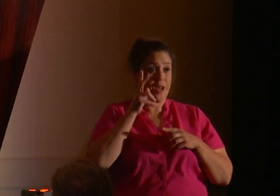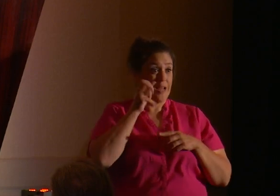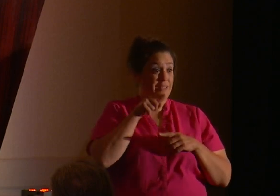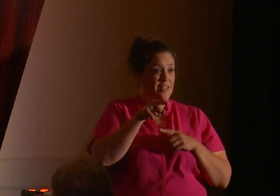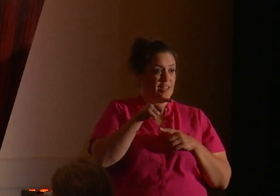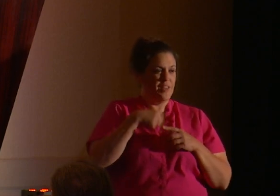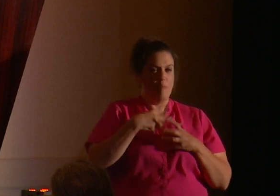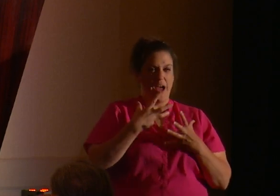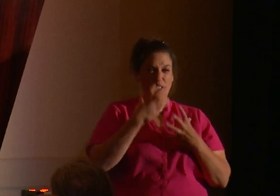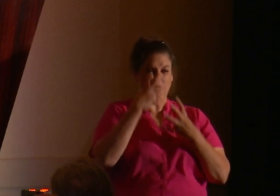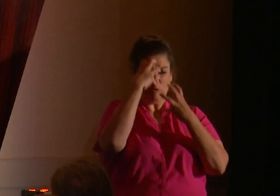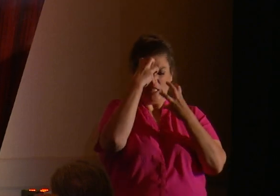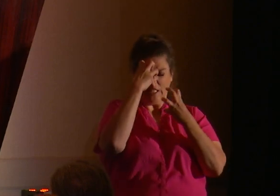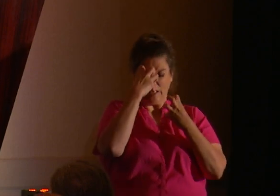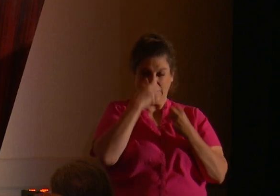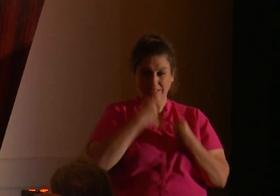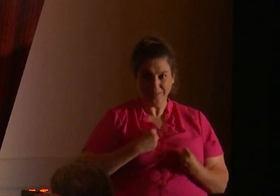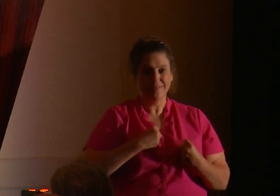off.